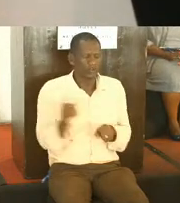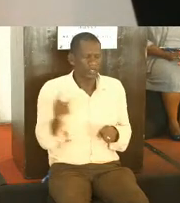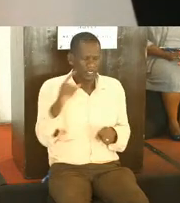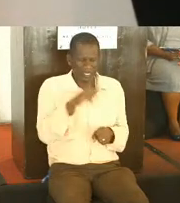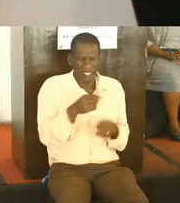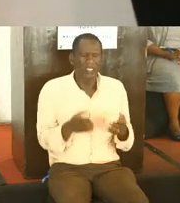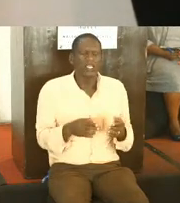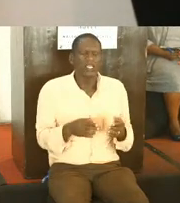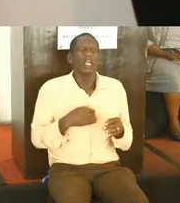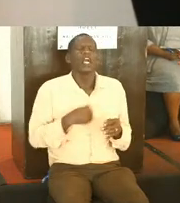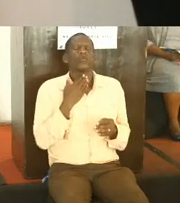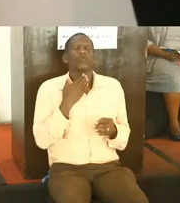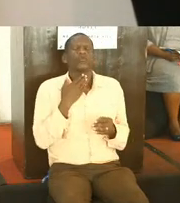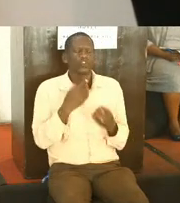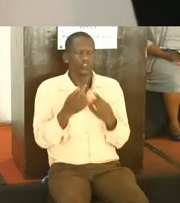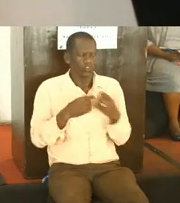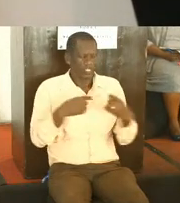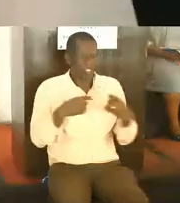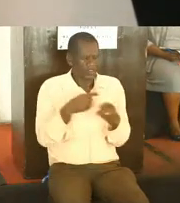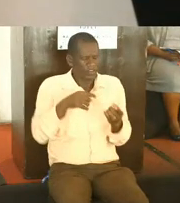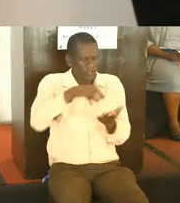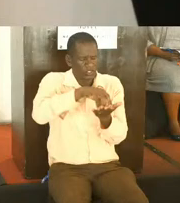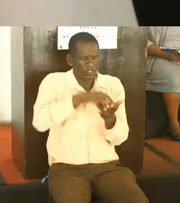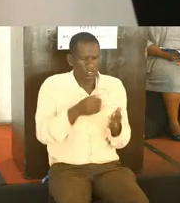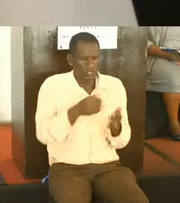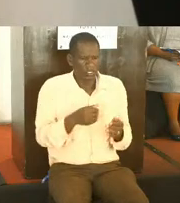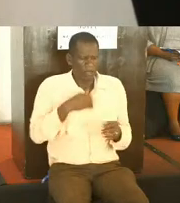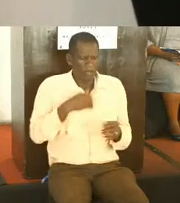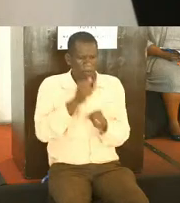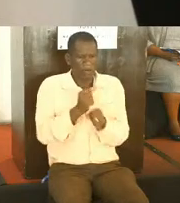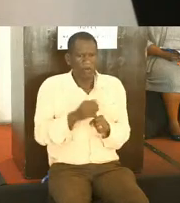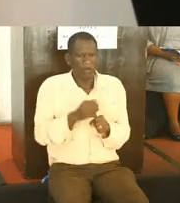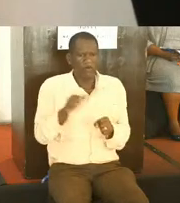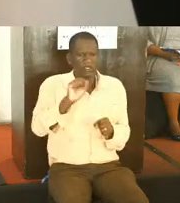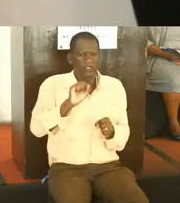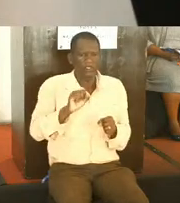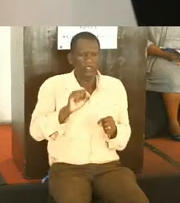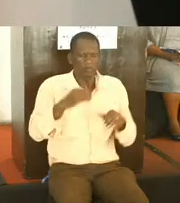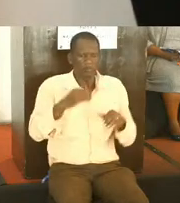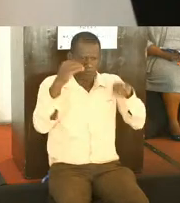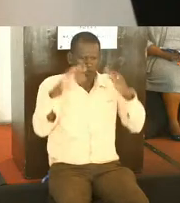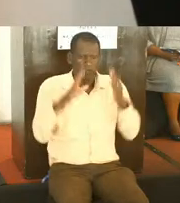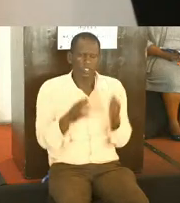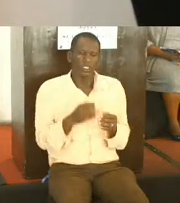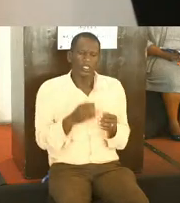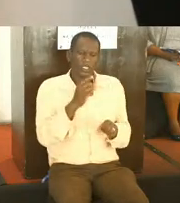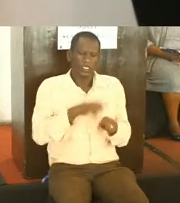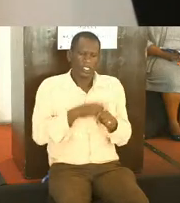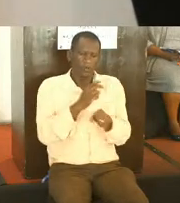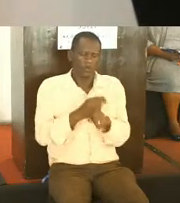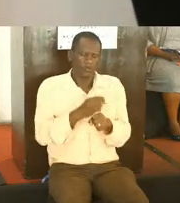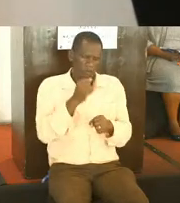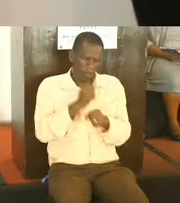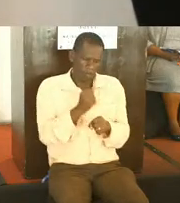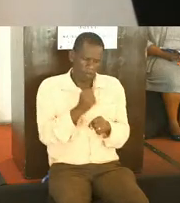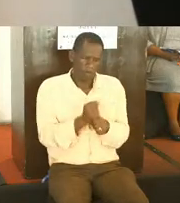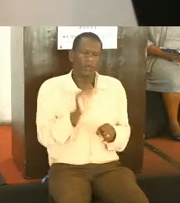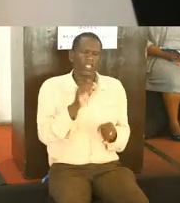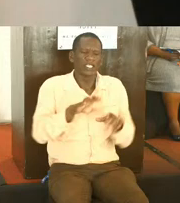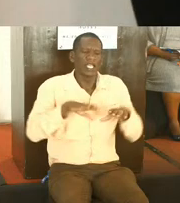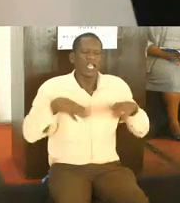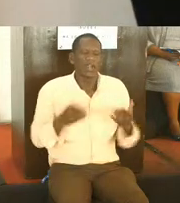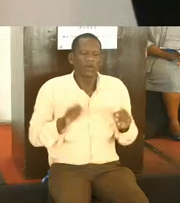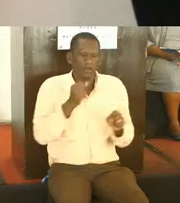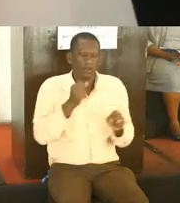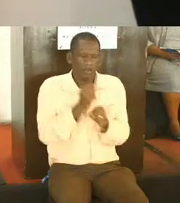and I also want to wear the many hats that I wear I'm a performance scholar and what that simply means when we use the word perform we ask how